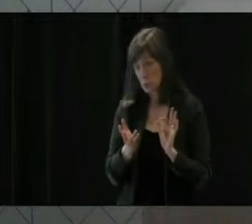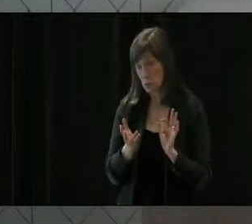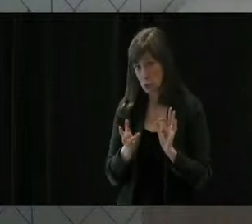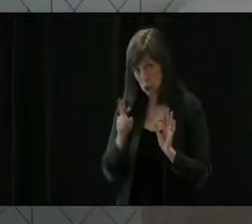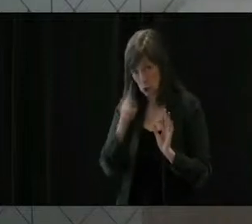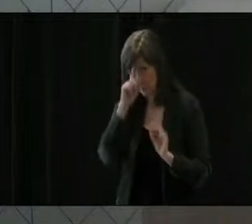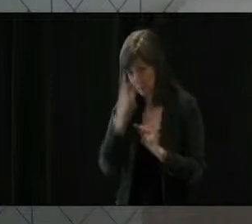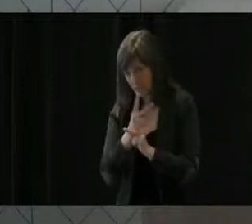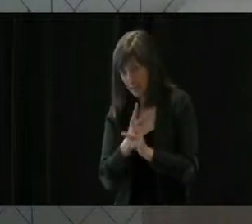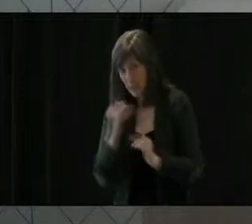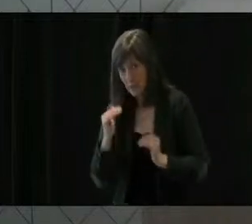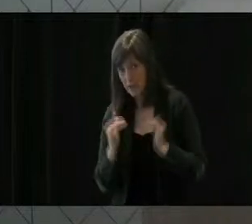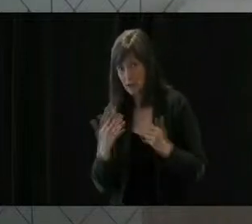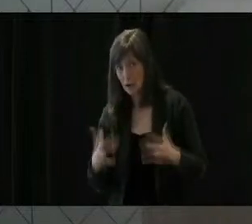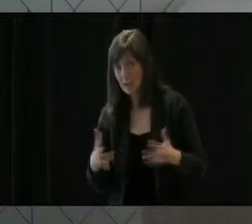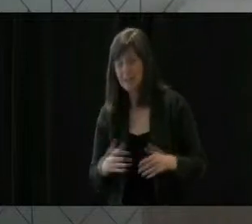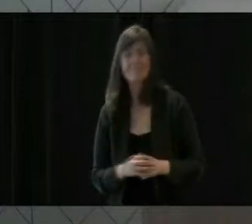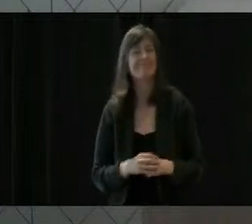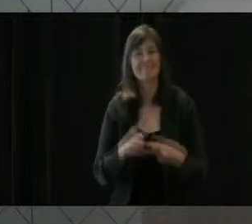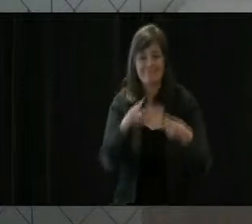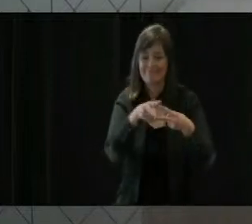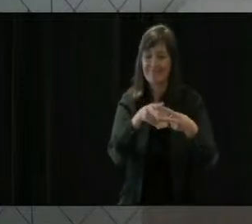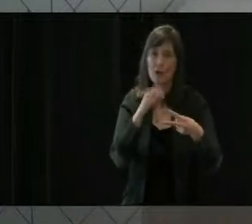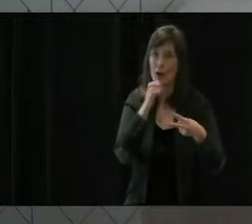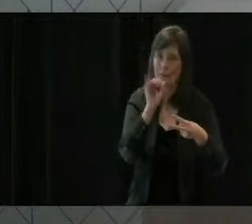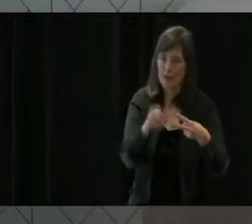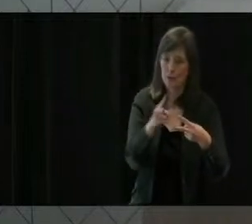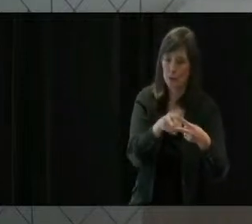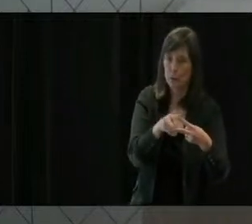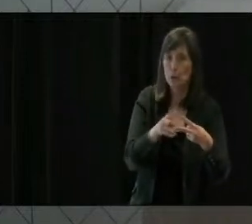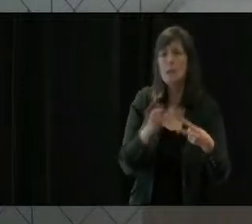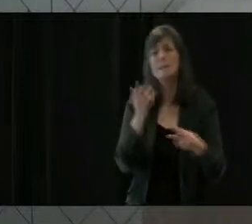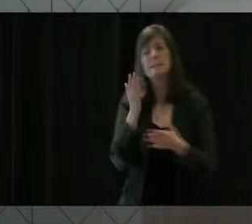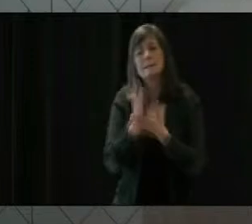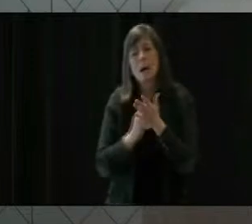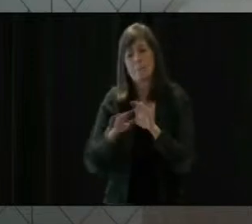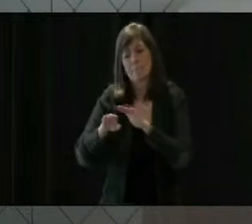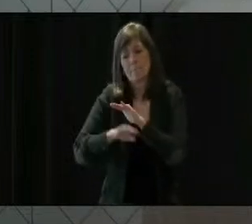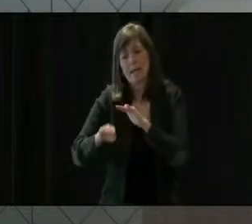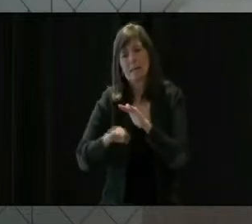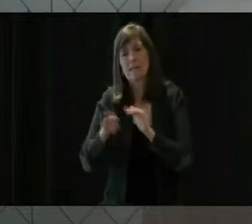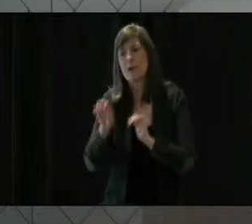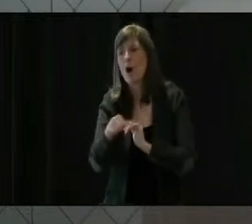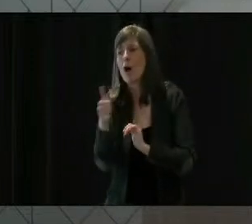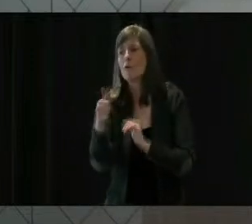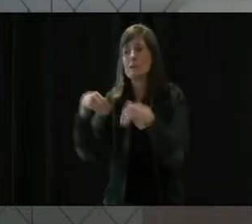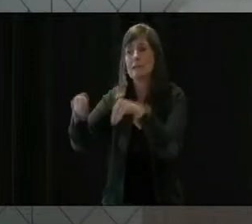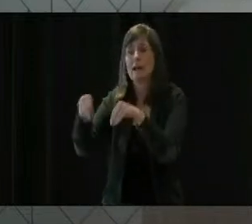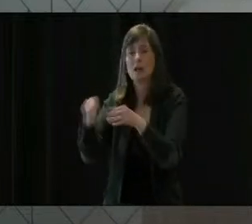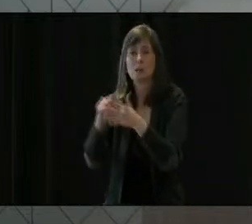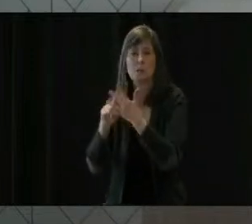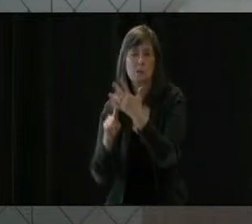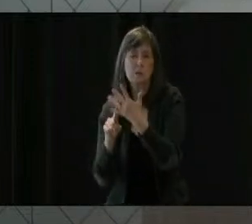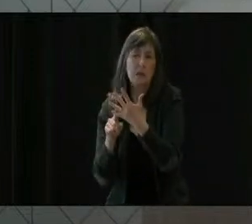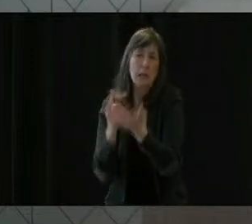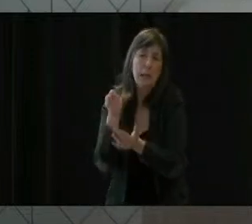No, not those particular assets. We did some very preliminary work on other assets. I